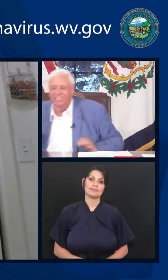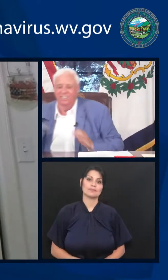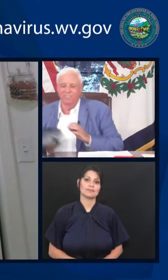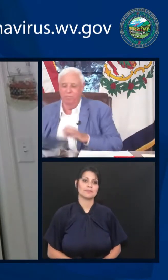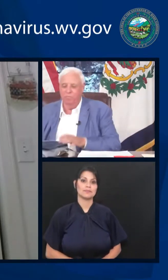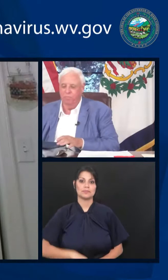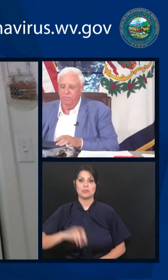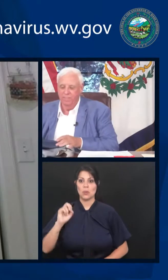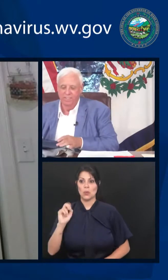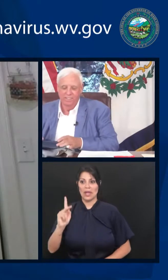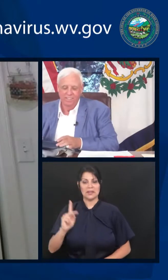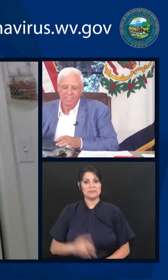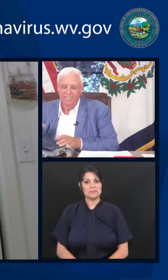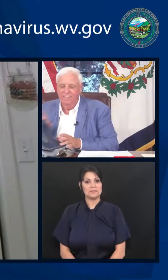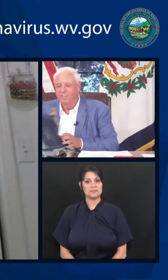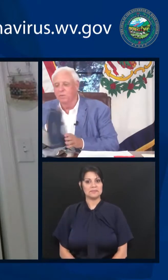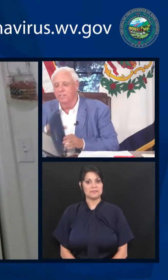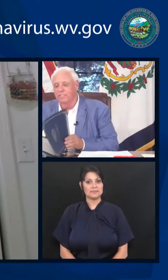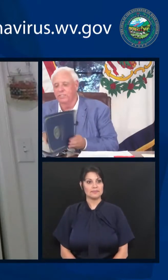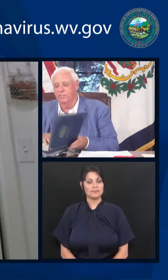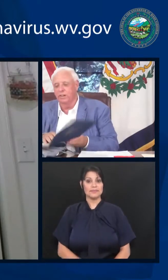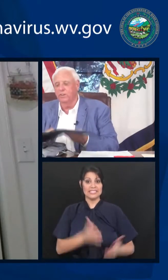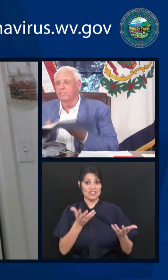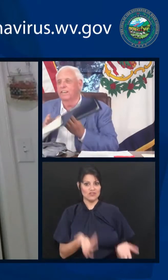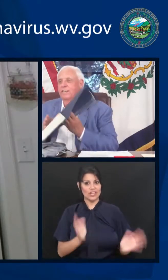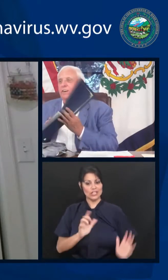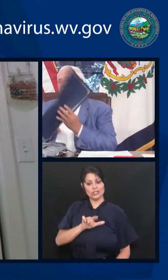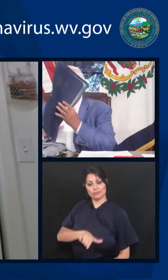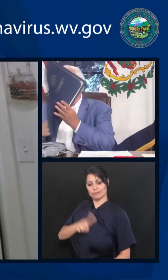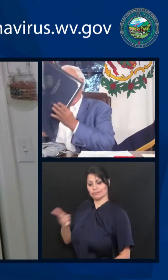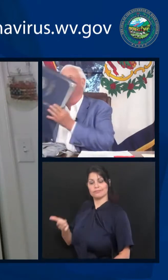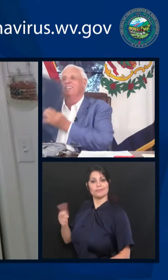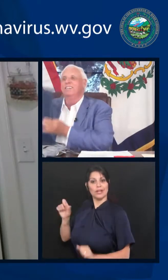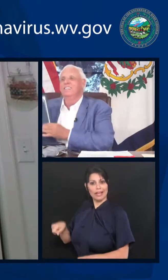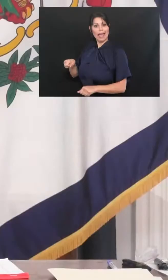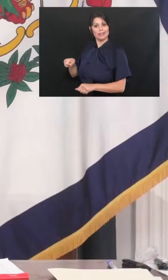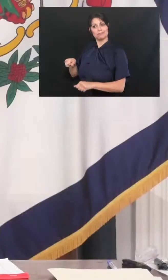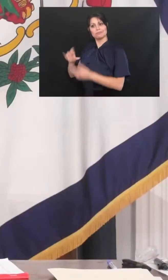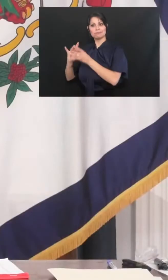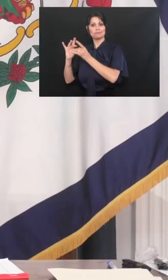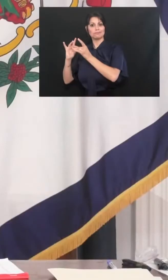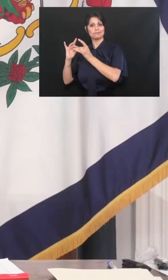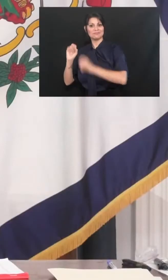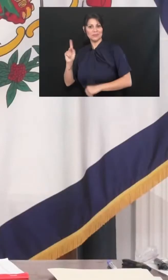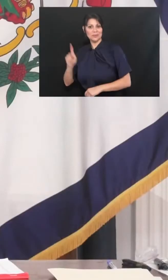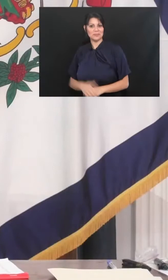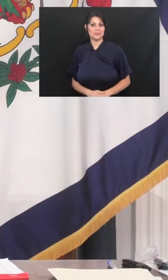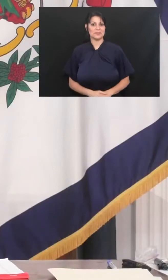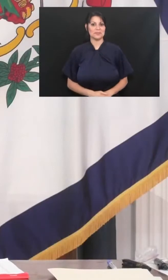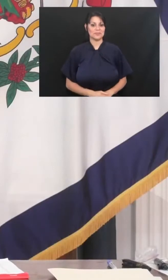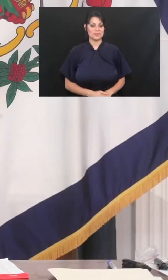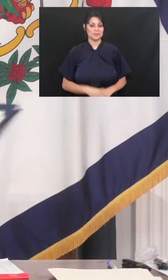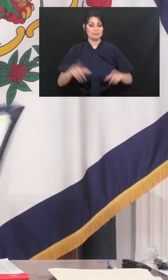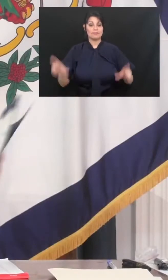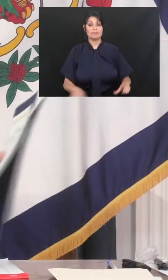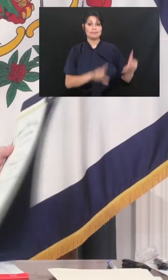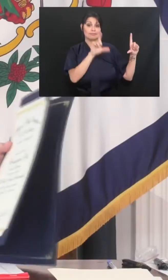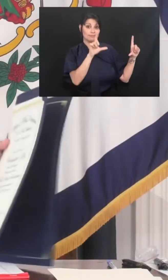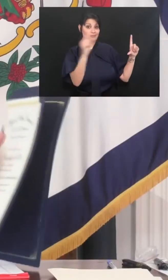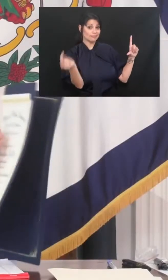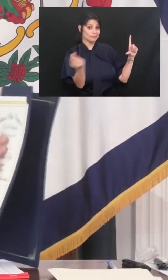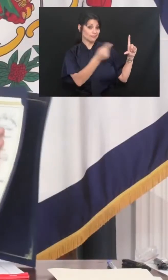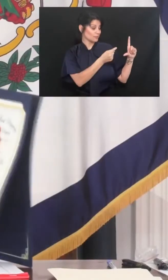Okay. And then we'll let you talk and take over, okay? All right. But this says,